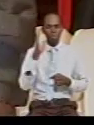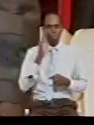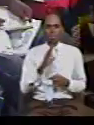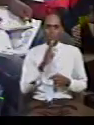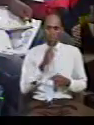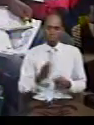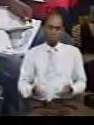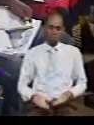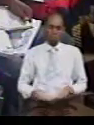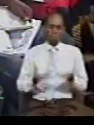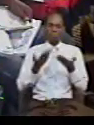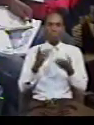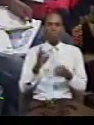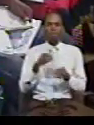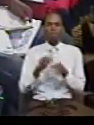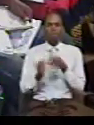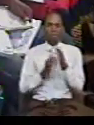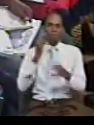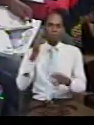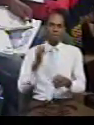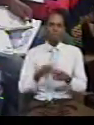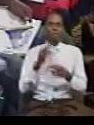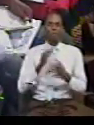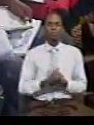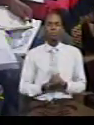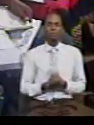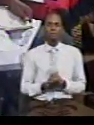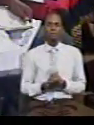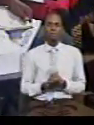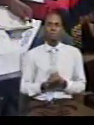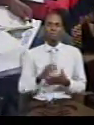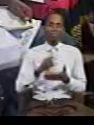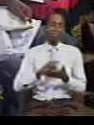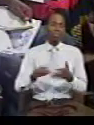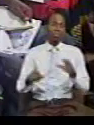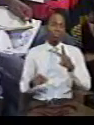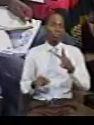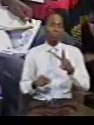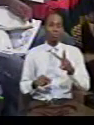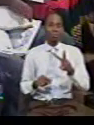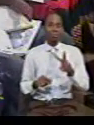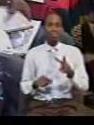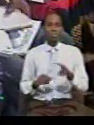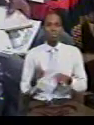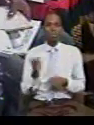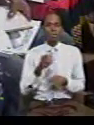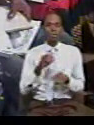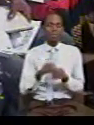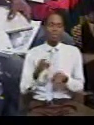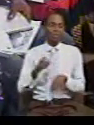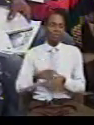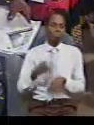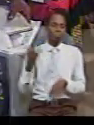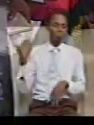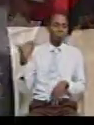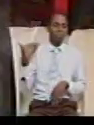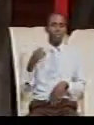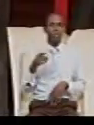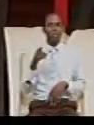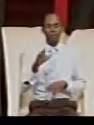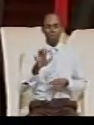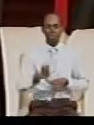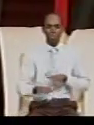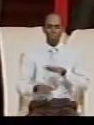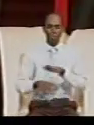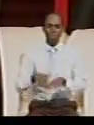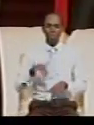in Jesus' name. But you, wherein in time past, ye walked